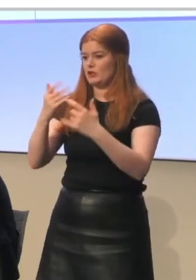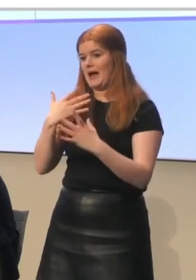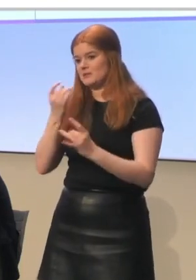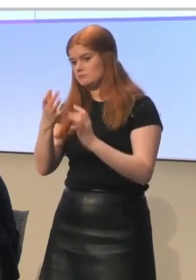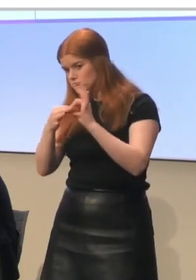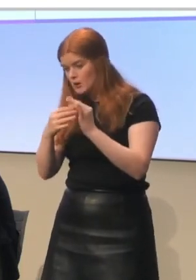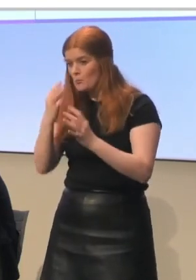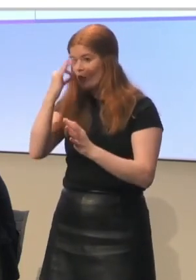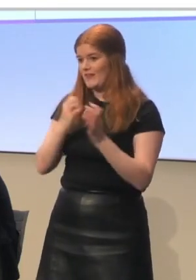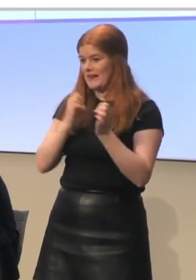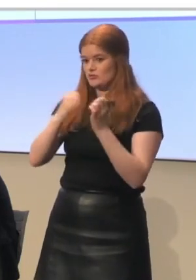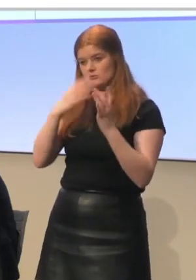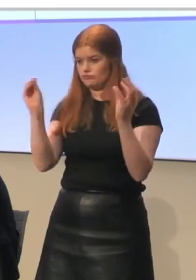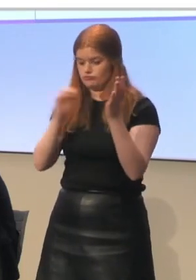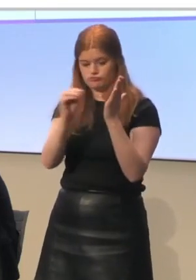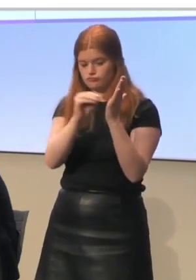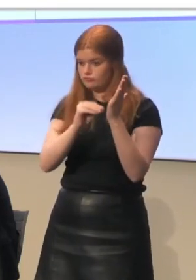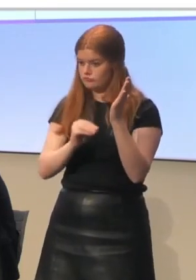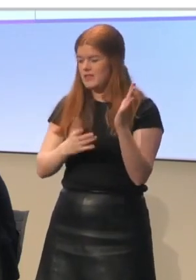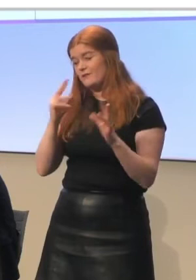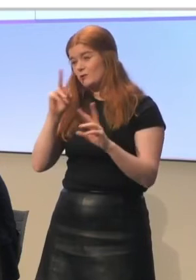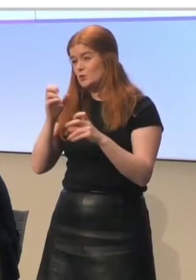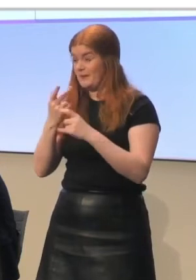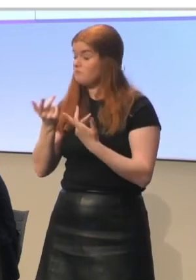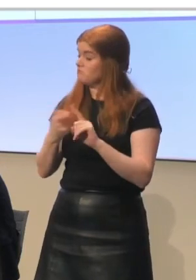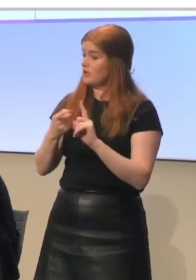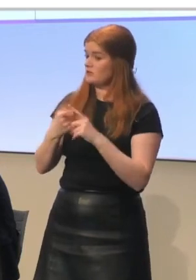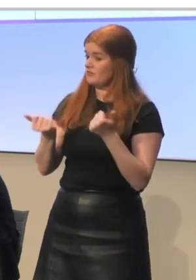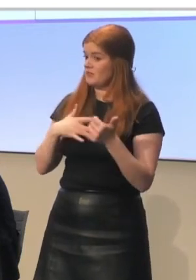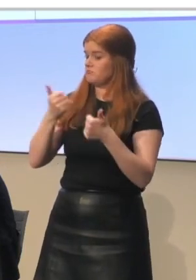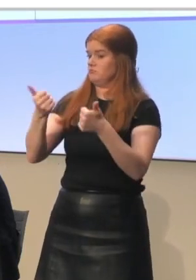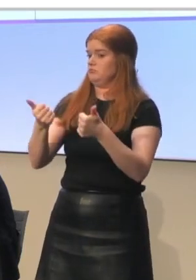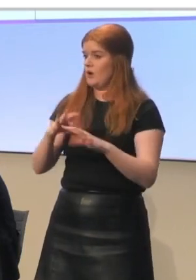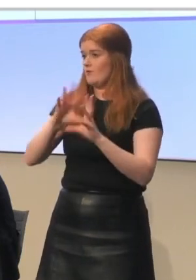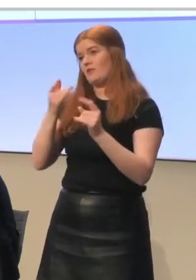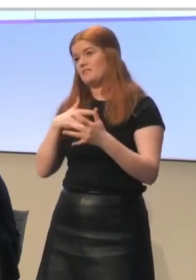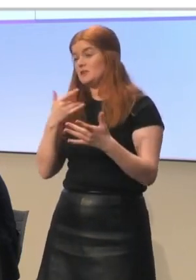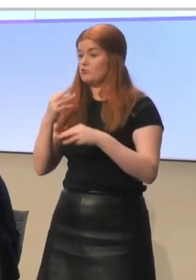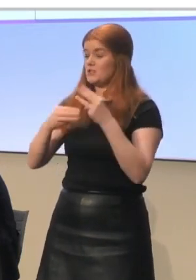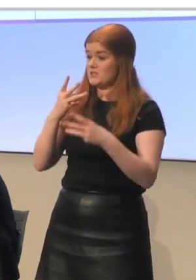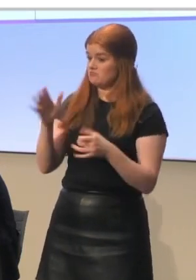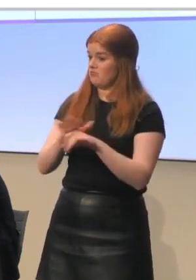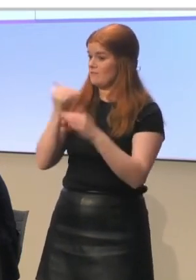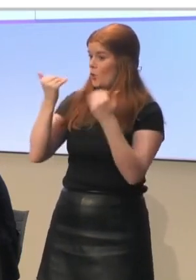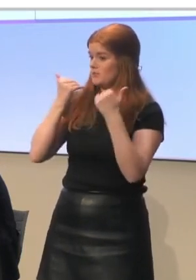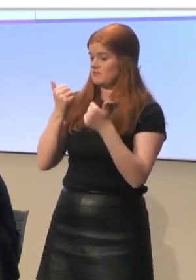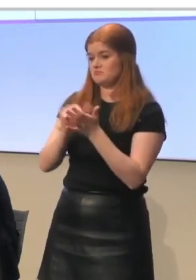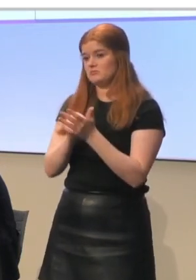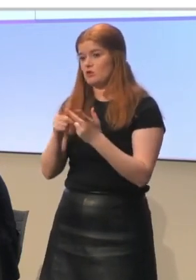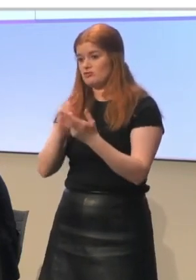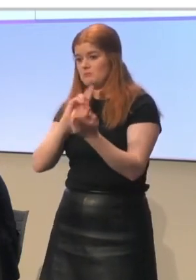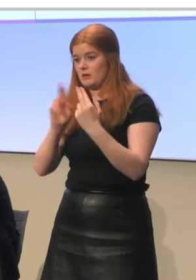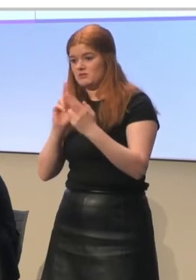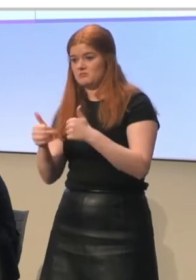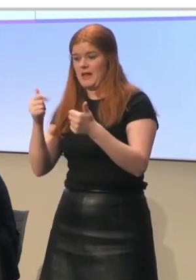a profiling exercise. And really the views on that were pretty positive. Overall, many found the process highly informative, responsive,